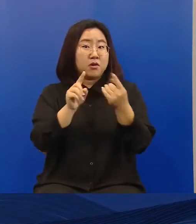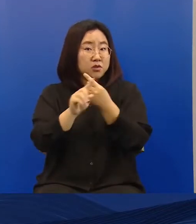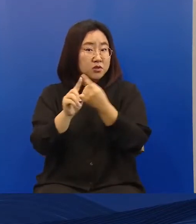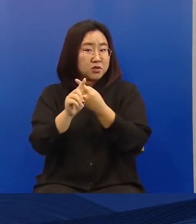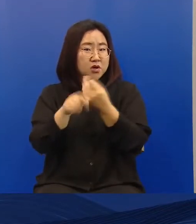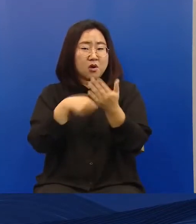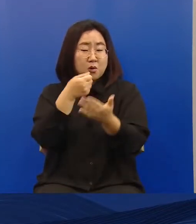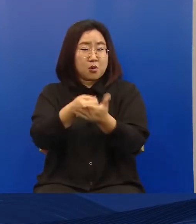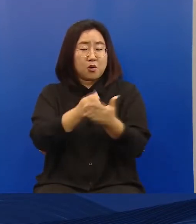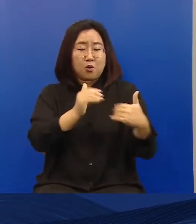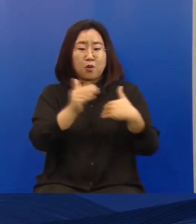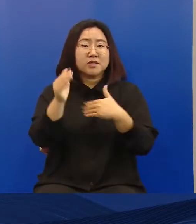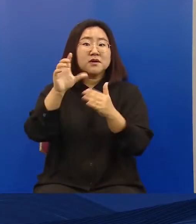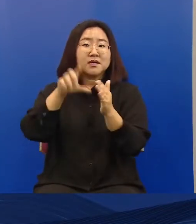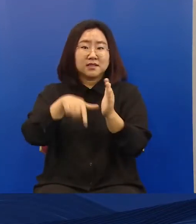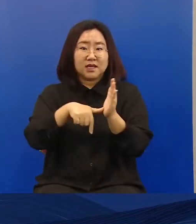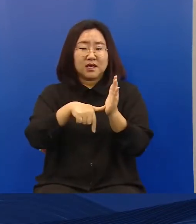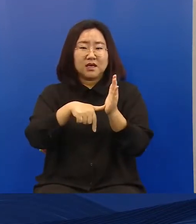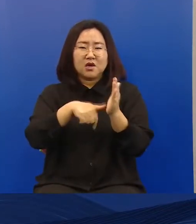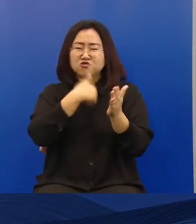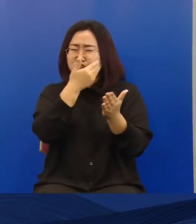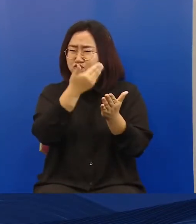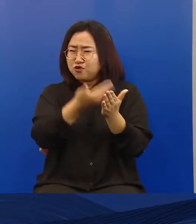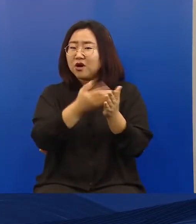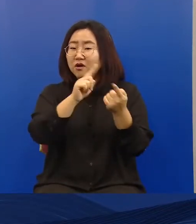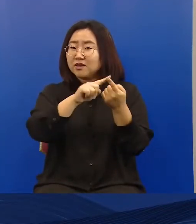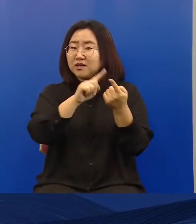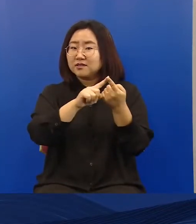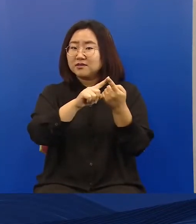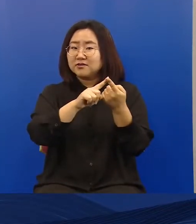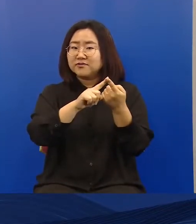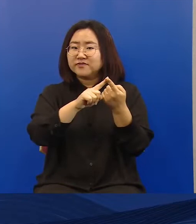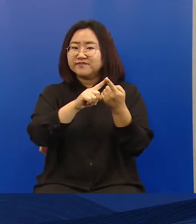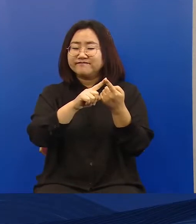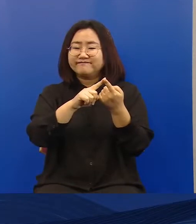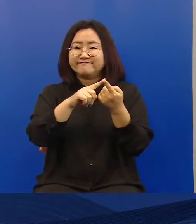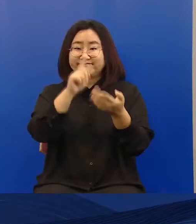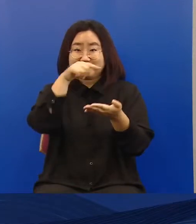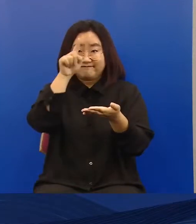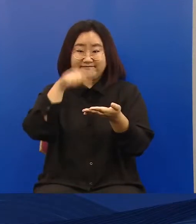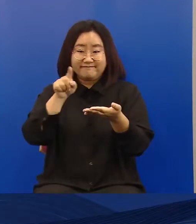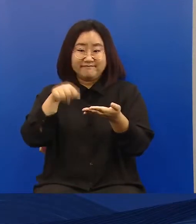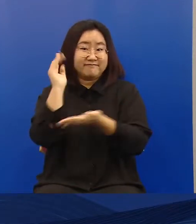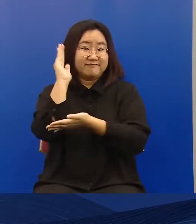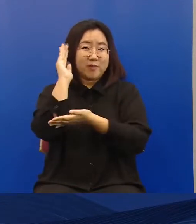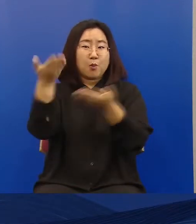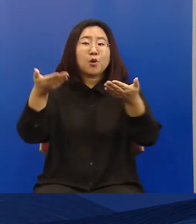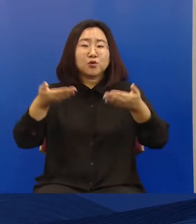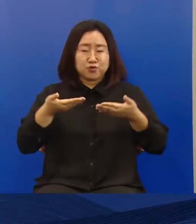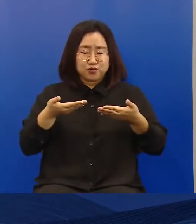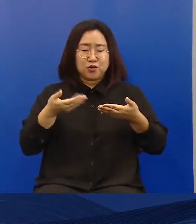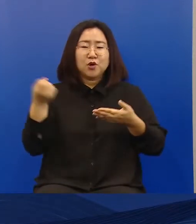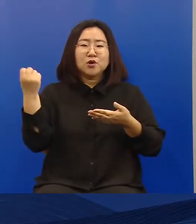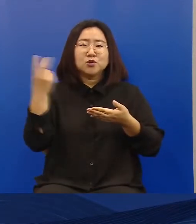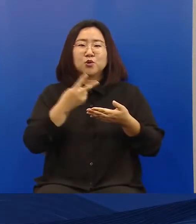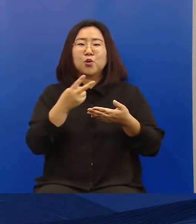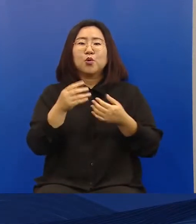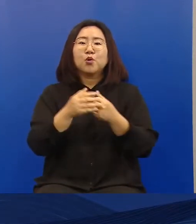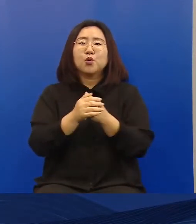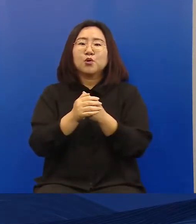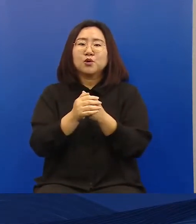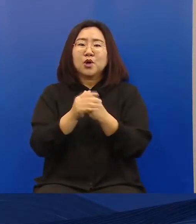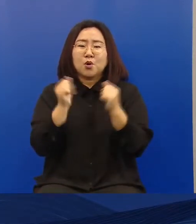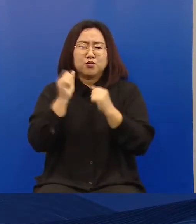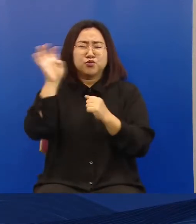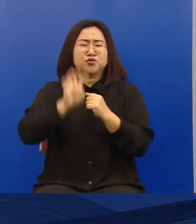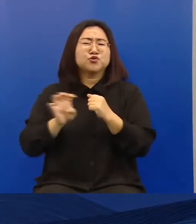the special support. And now we just listened to a member of National Assembly, and